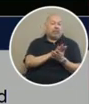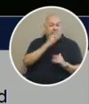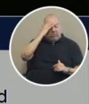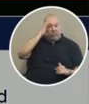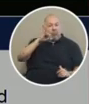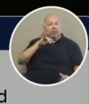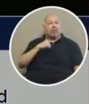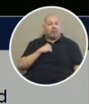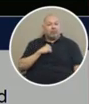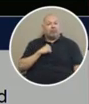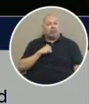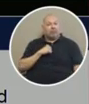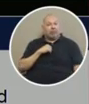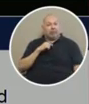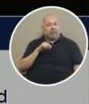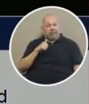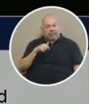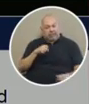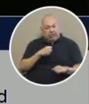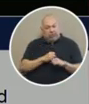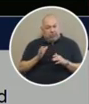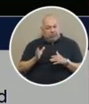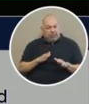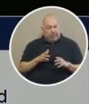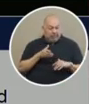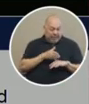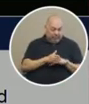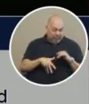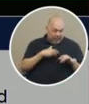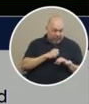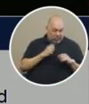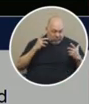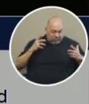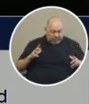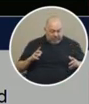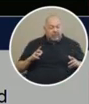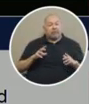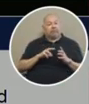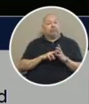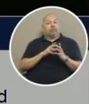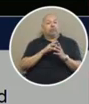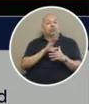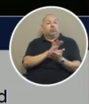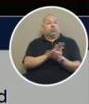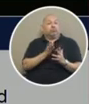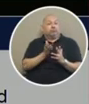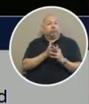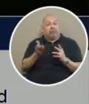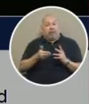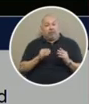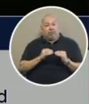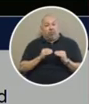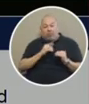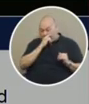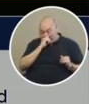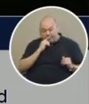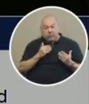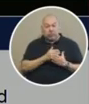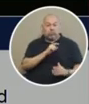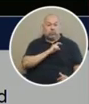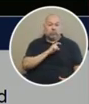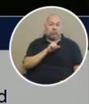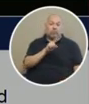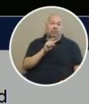know, we've had the 10-year plan in place now for 5 years. We've added a net increase of over 150 new